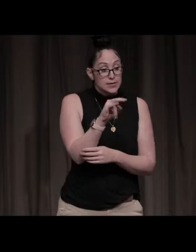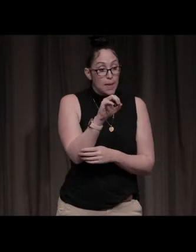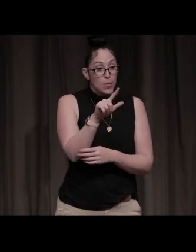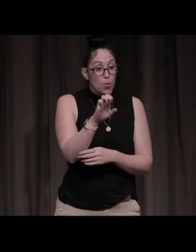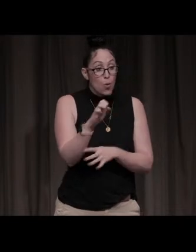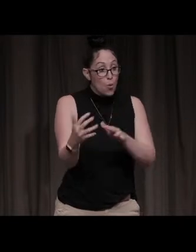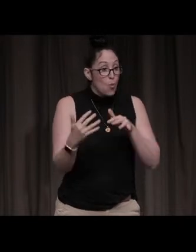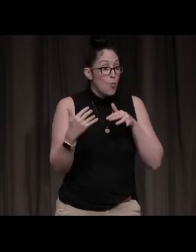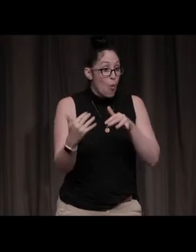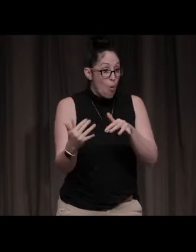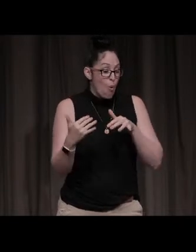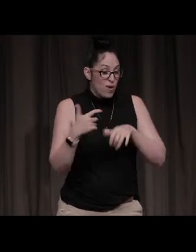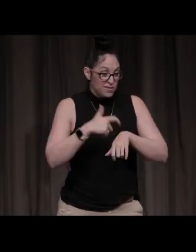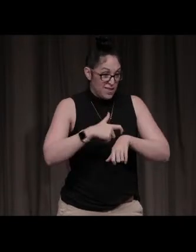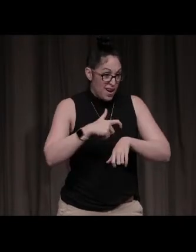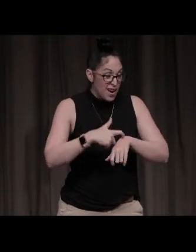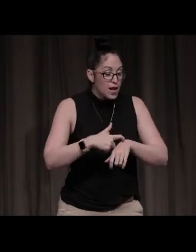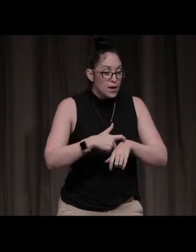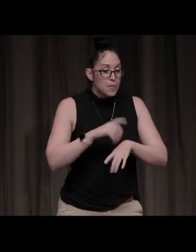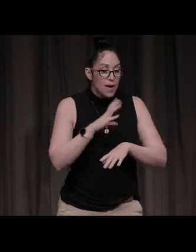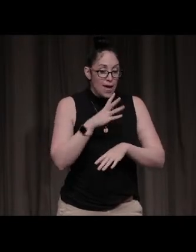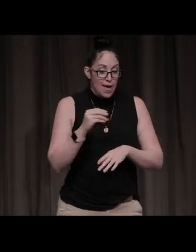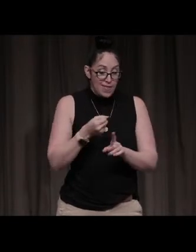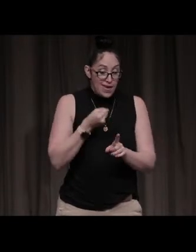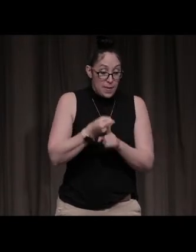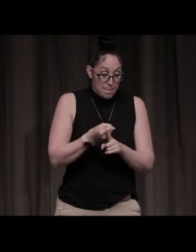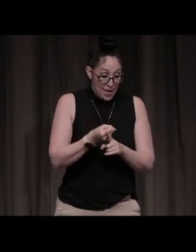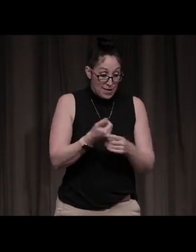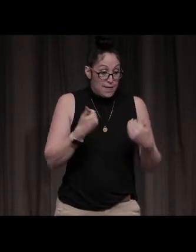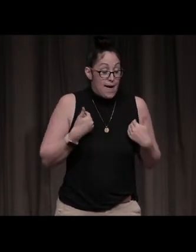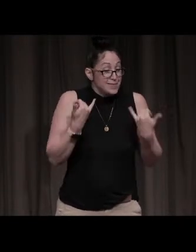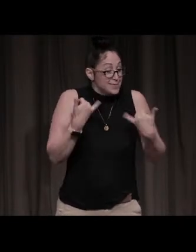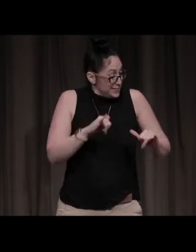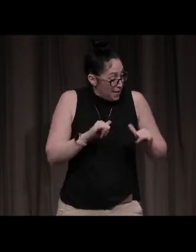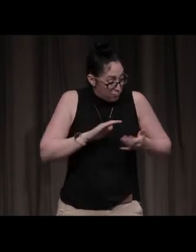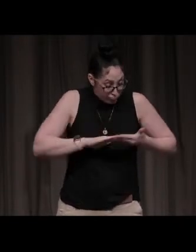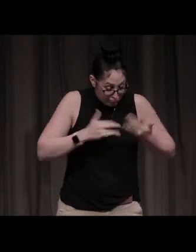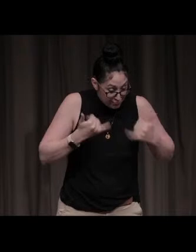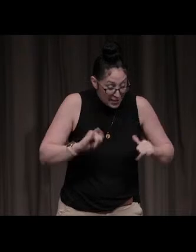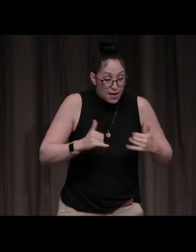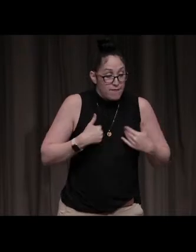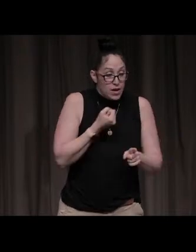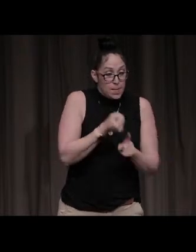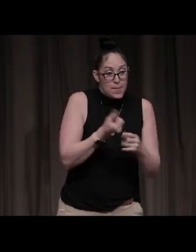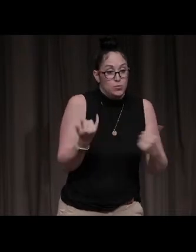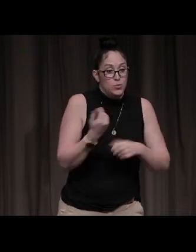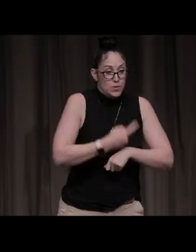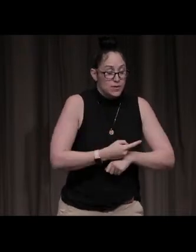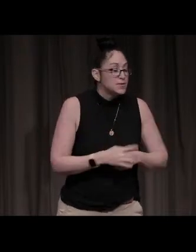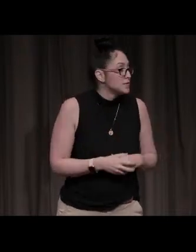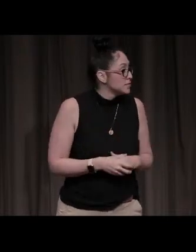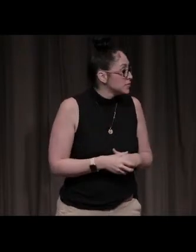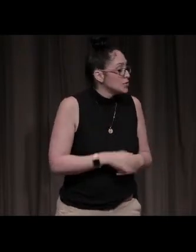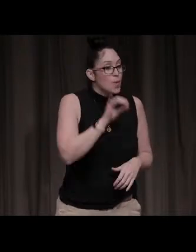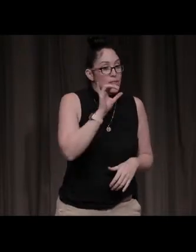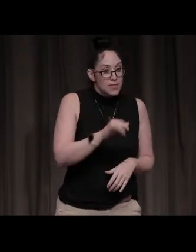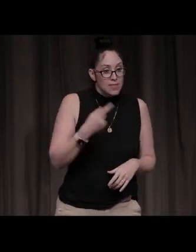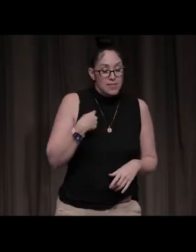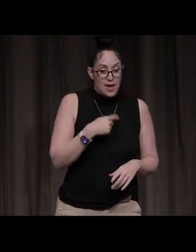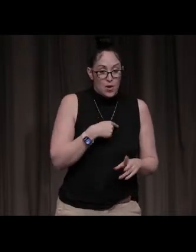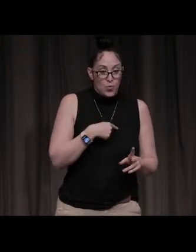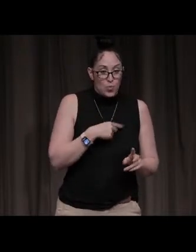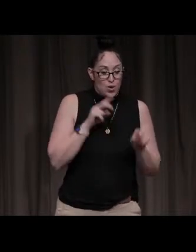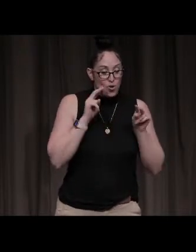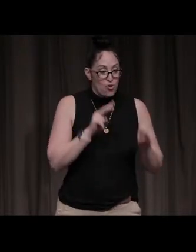the impact that that has and continues to have on our societies. And so I think that these are some of the major themes that we look at: history,